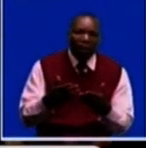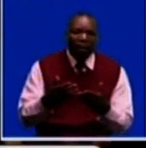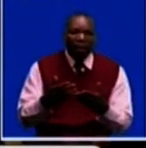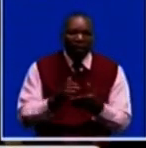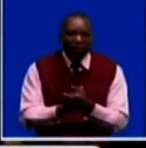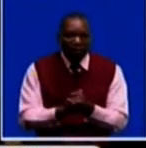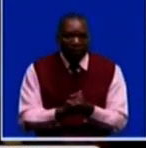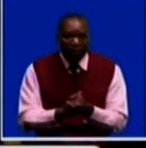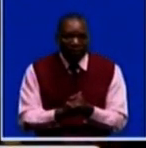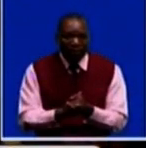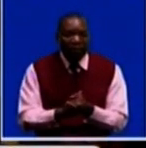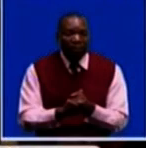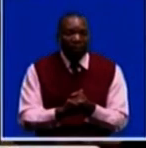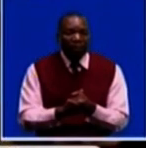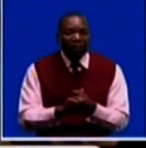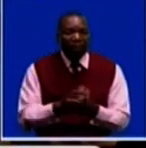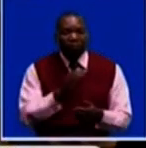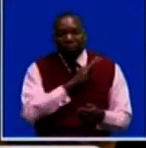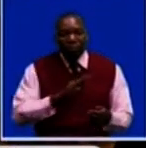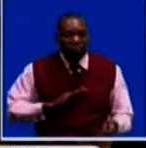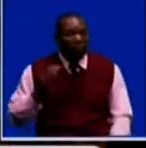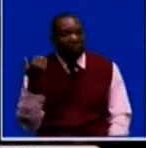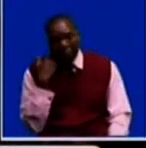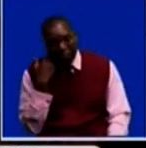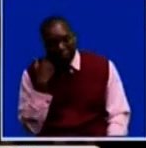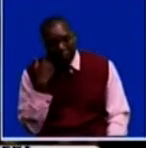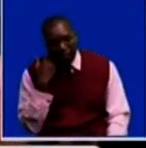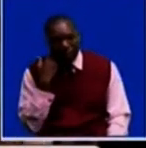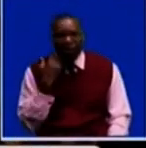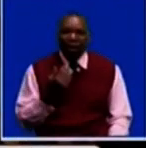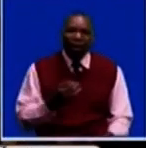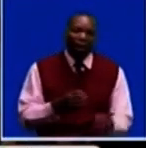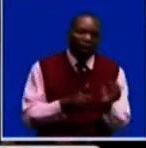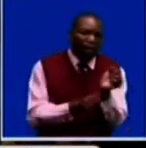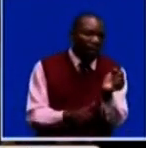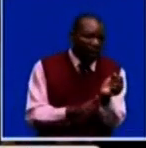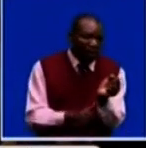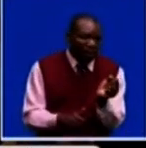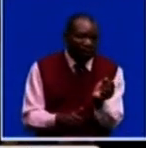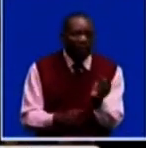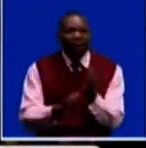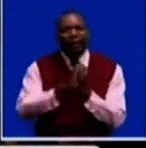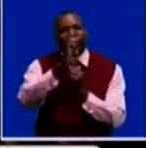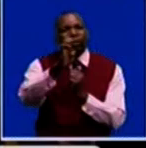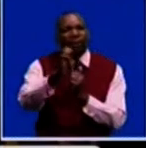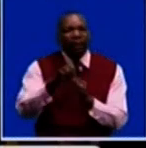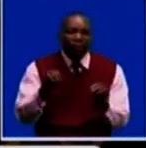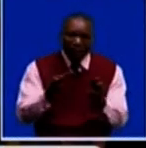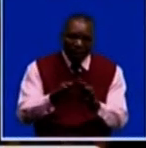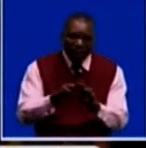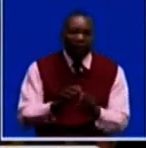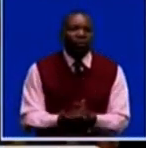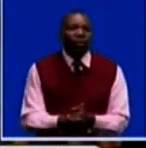security problems, and all the maize that is grown in Eastern, most of the bulk is exported into there. But I